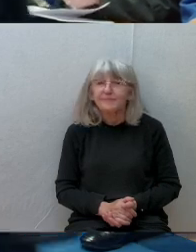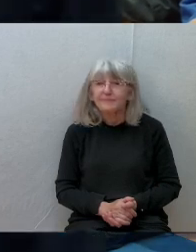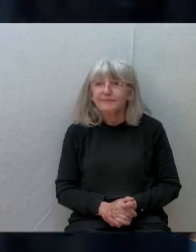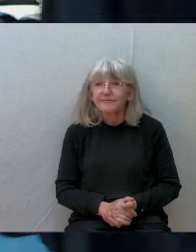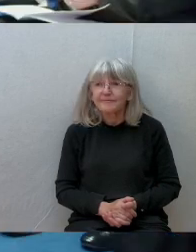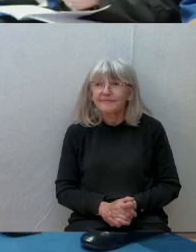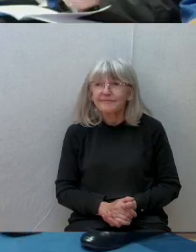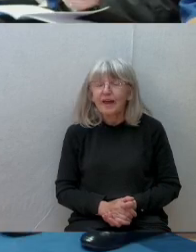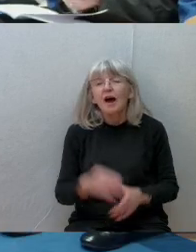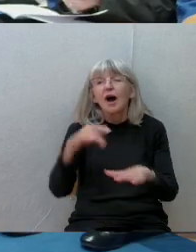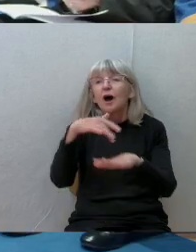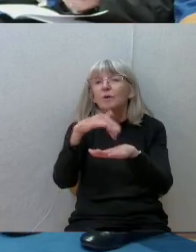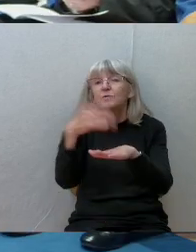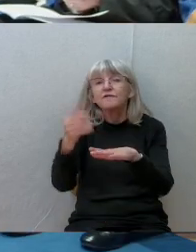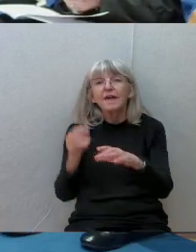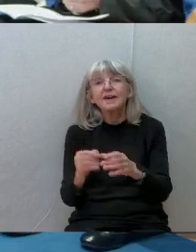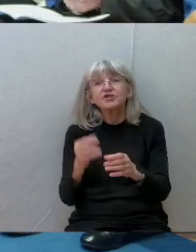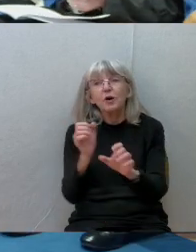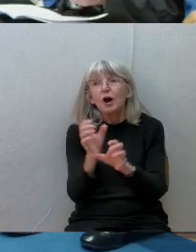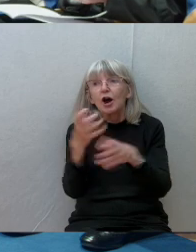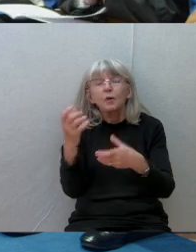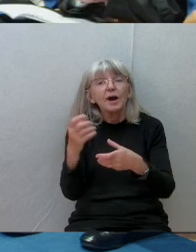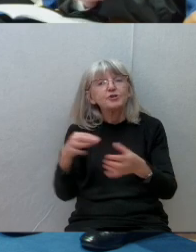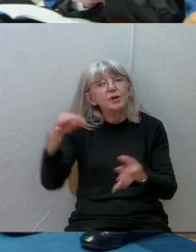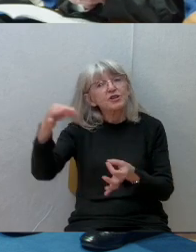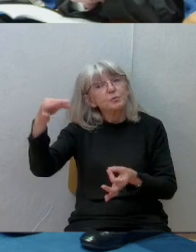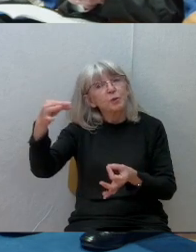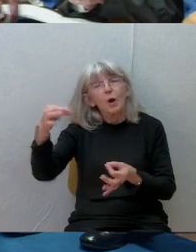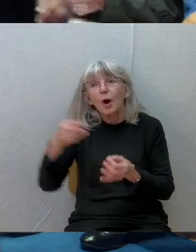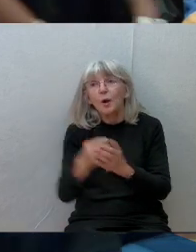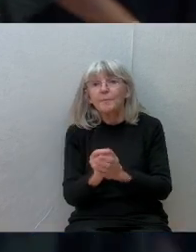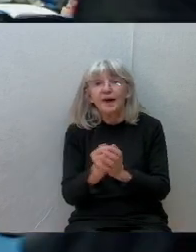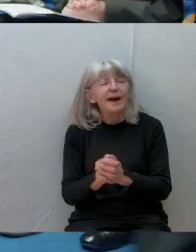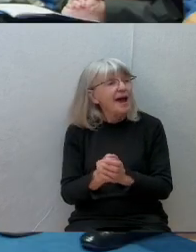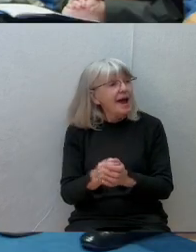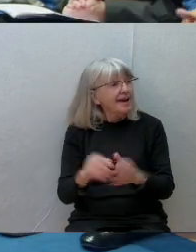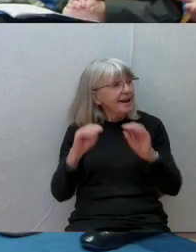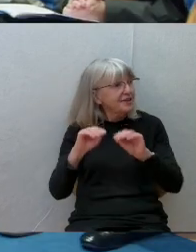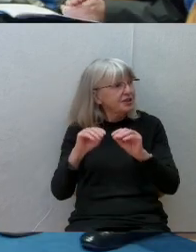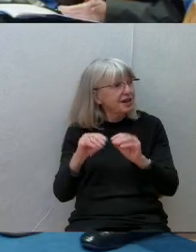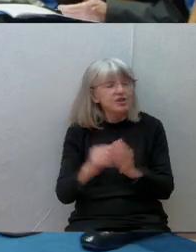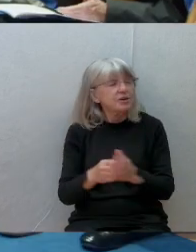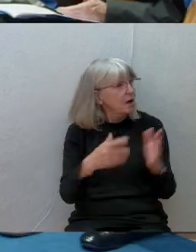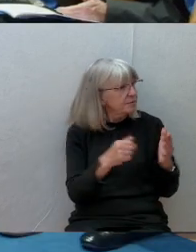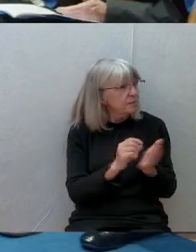And for the Professional Graduate Diploma in Primary Education, Monica Siska.